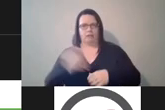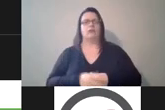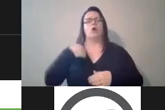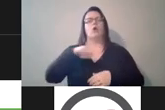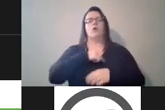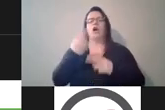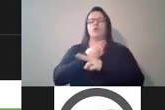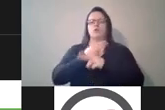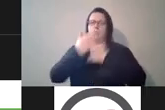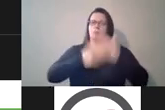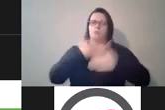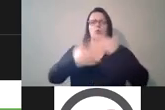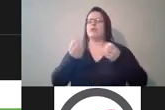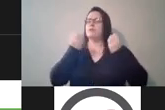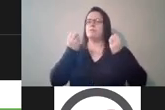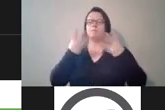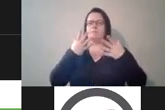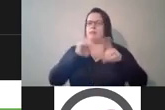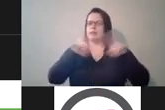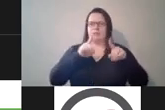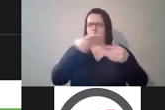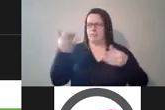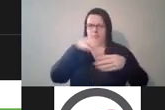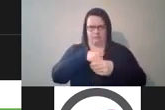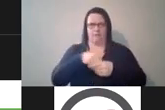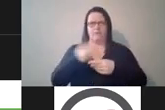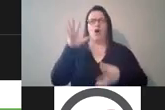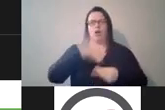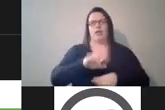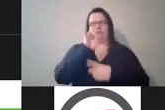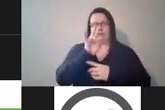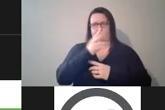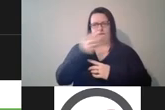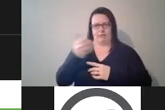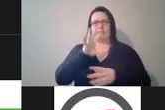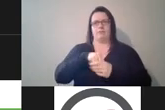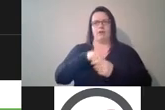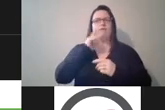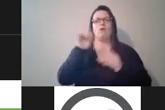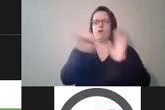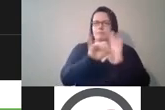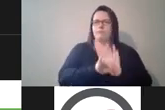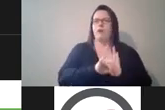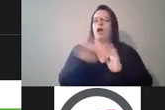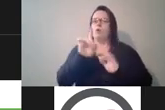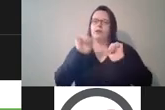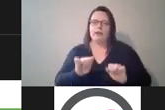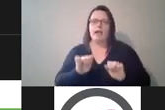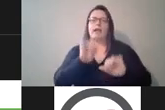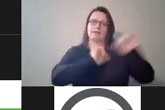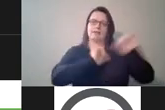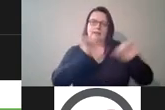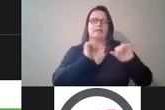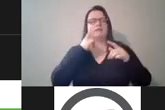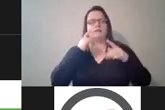So under the adult protection regulations, there are 7 professions that are identified as being able to assess capacity under the Act.